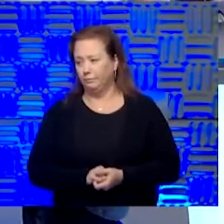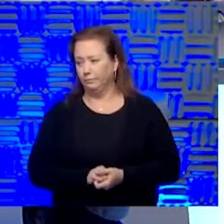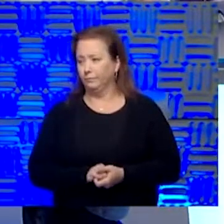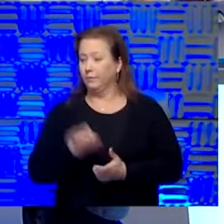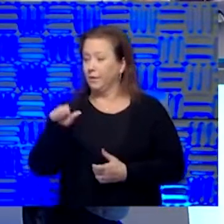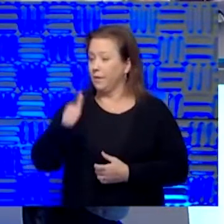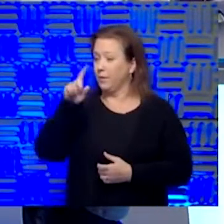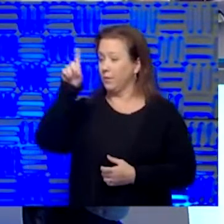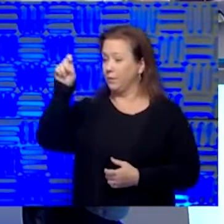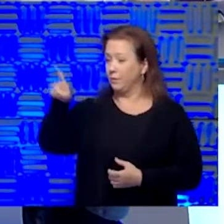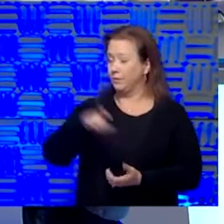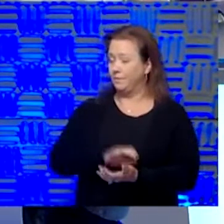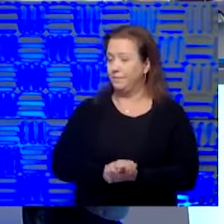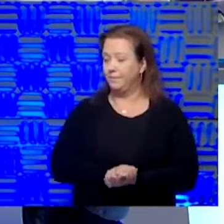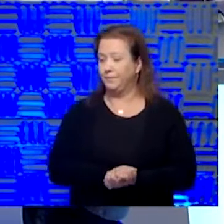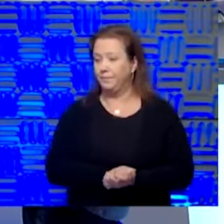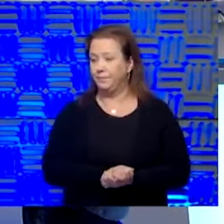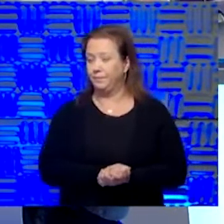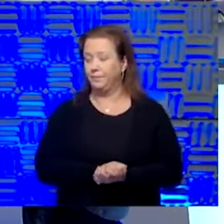Other questions?